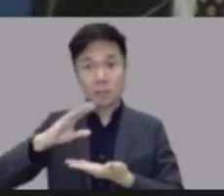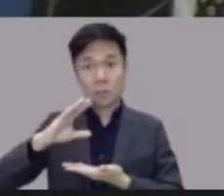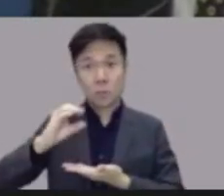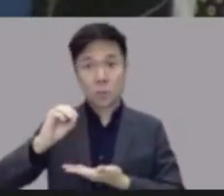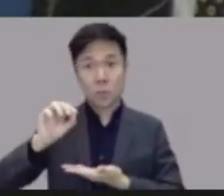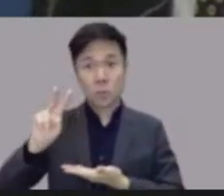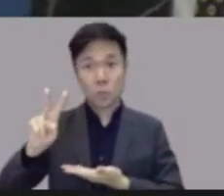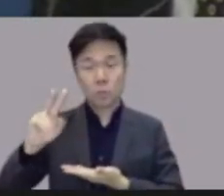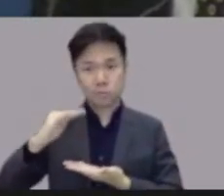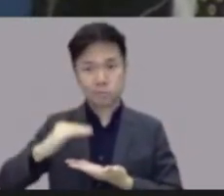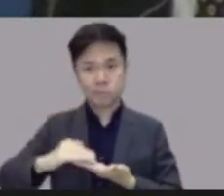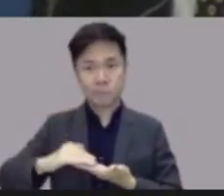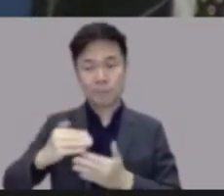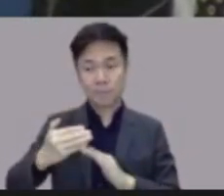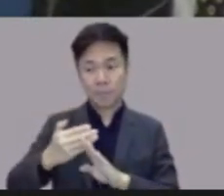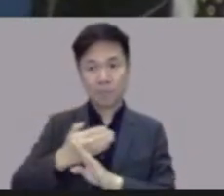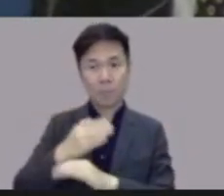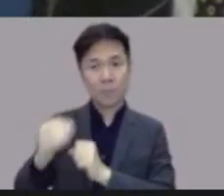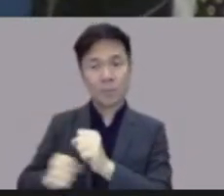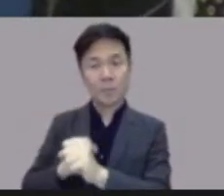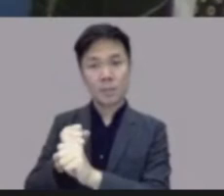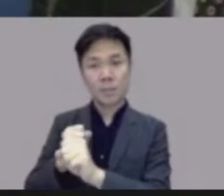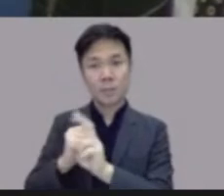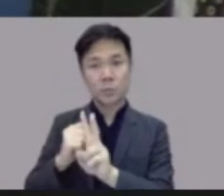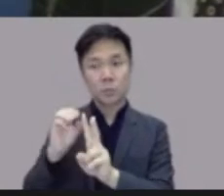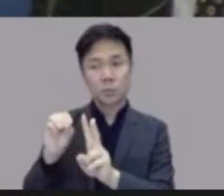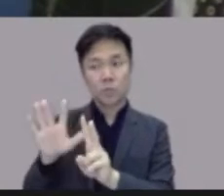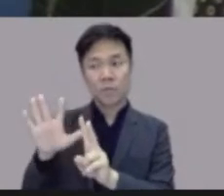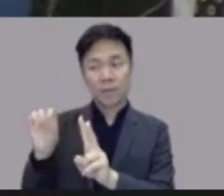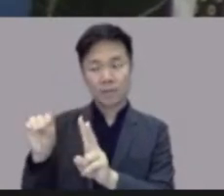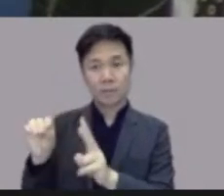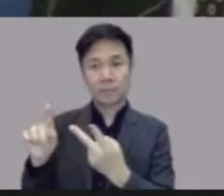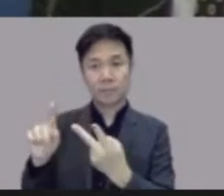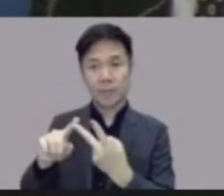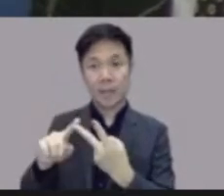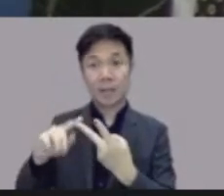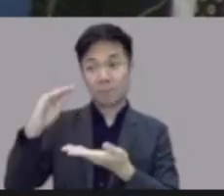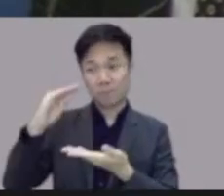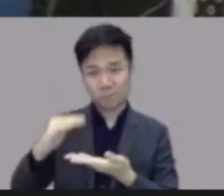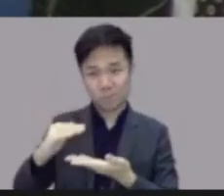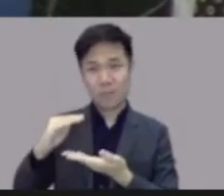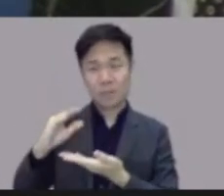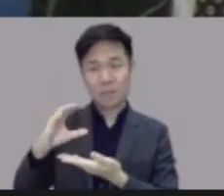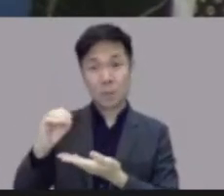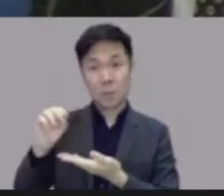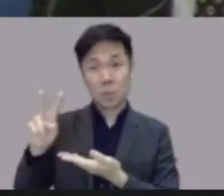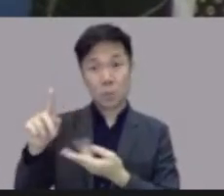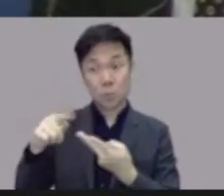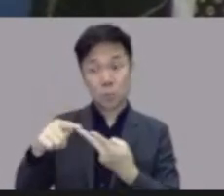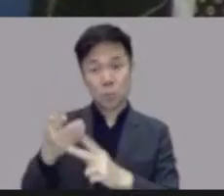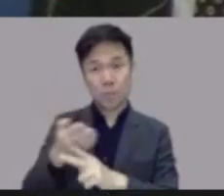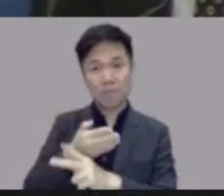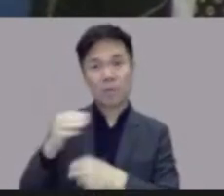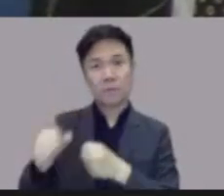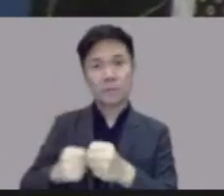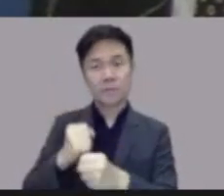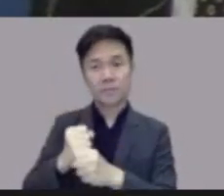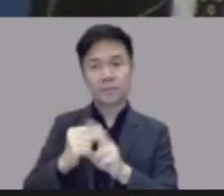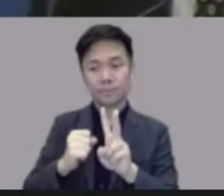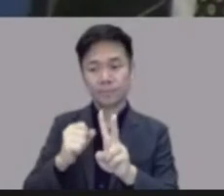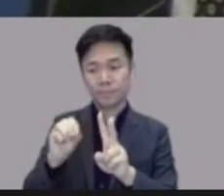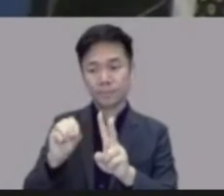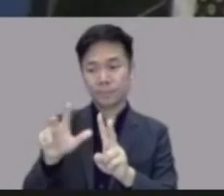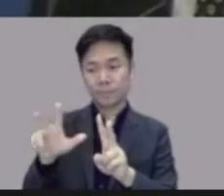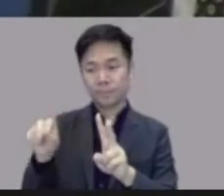to accelerate the reduction in greenhouse gas emissions by 2030 in alignment with those long-term objectives building on the outcomes of